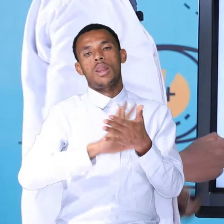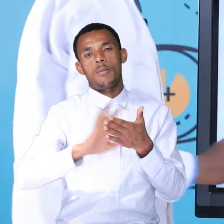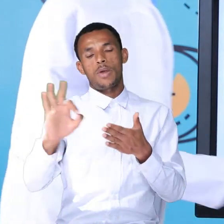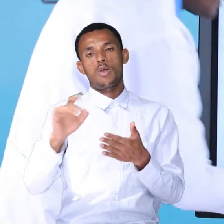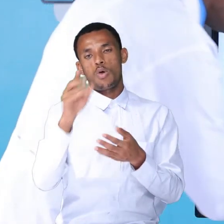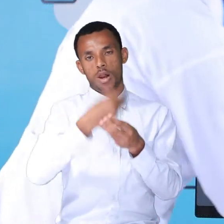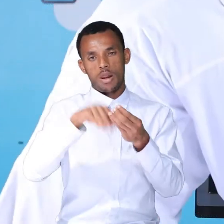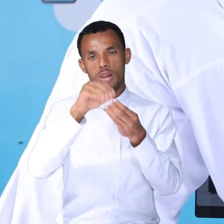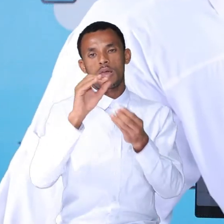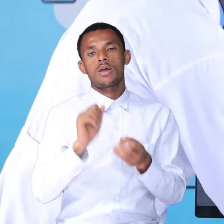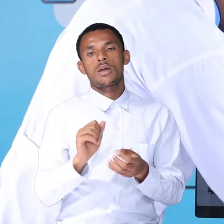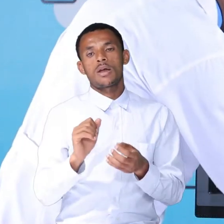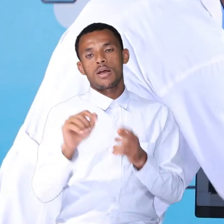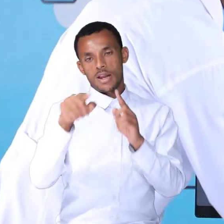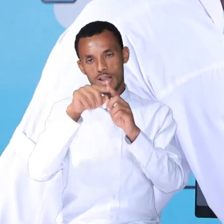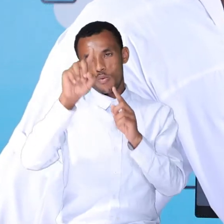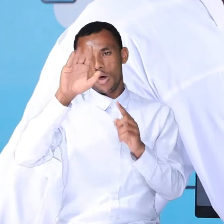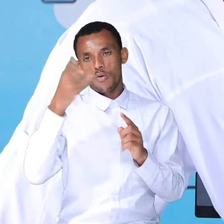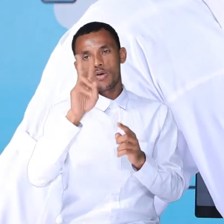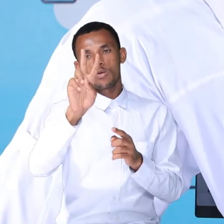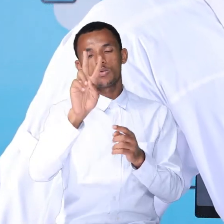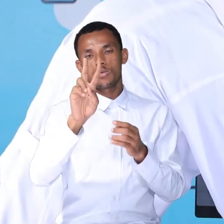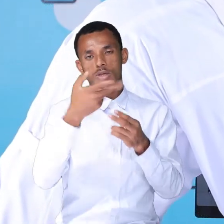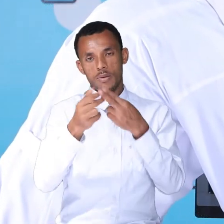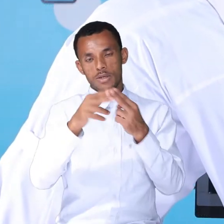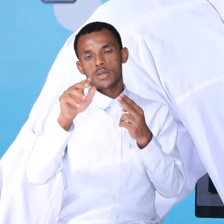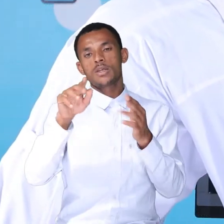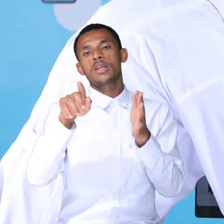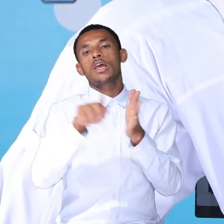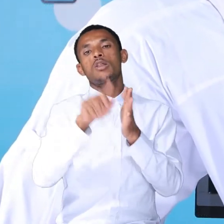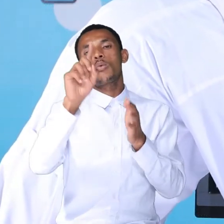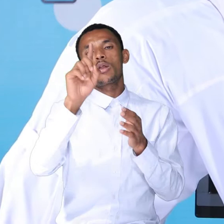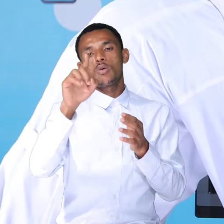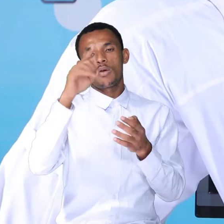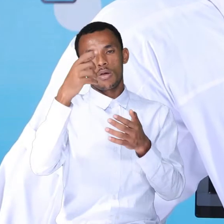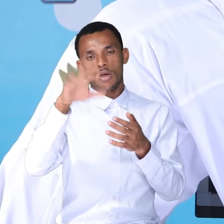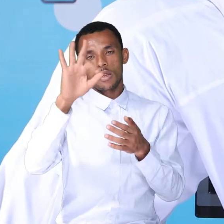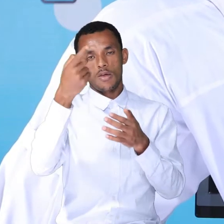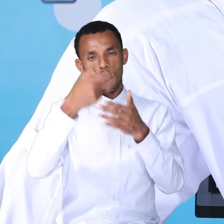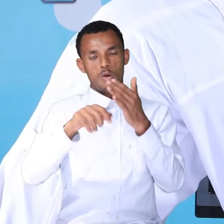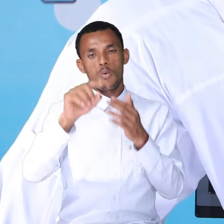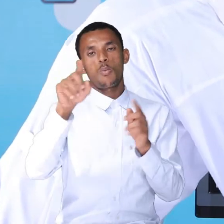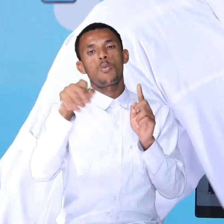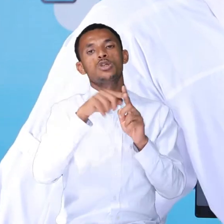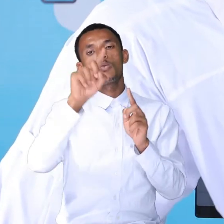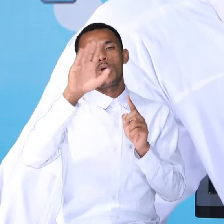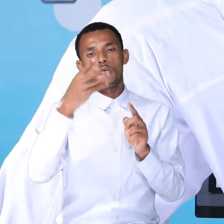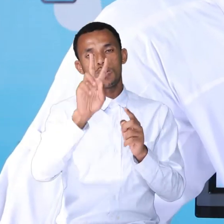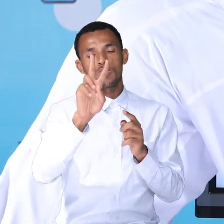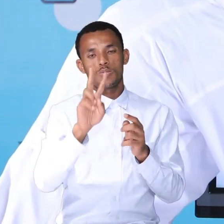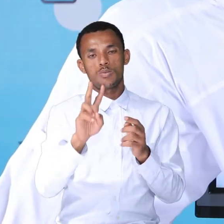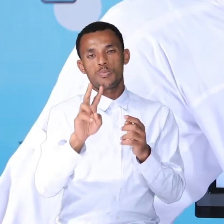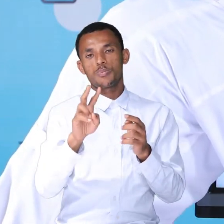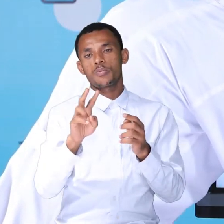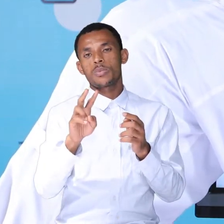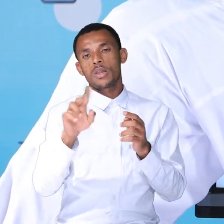are adding. Negative half times negative 1, it gives a value to be equal to positive half. Negative half times 1,